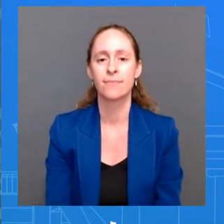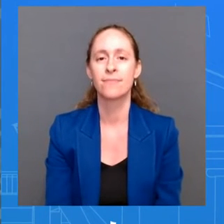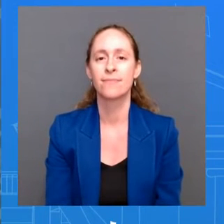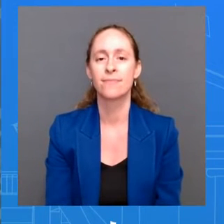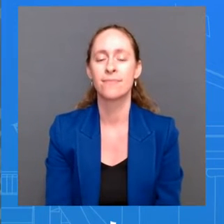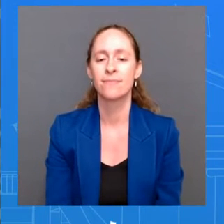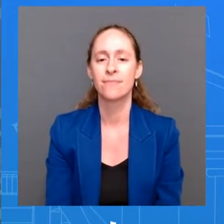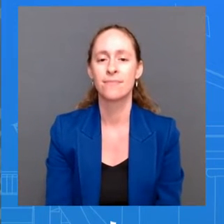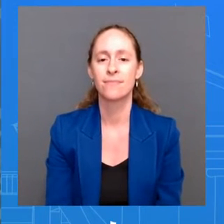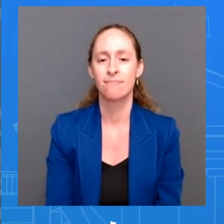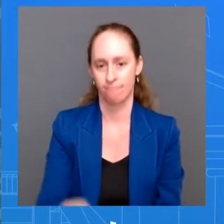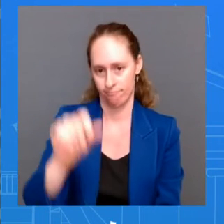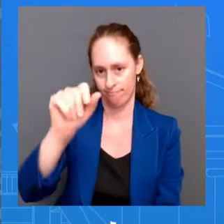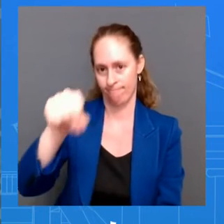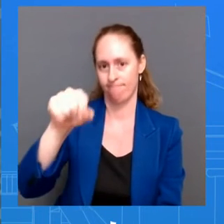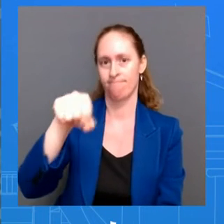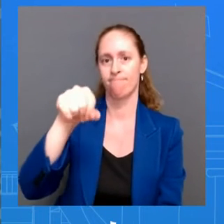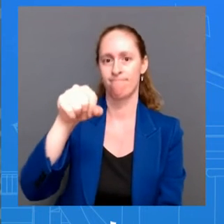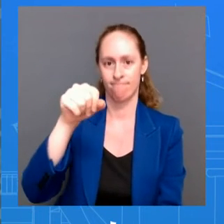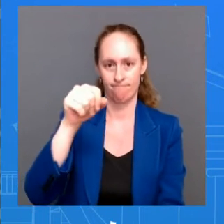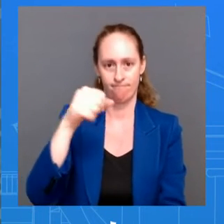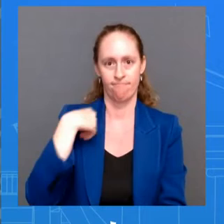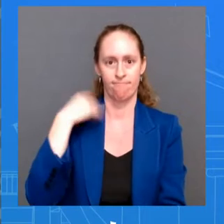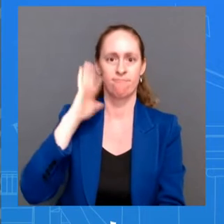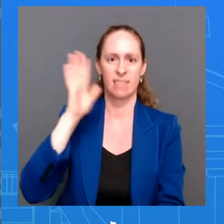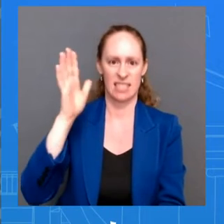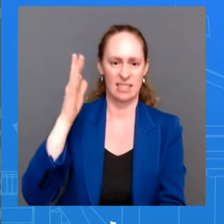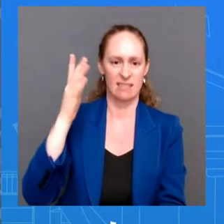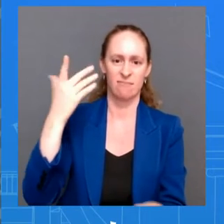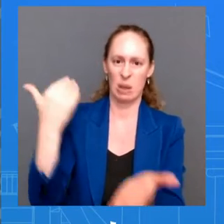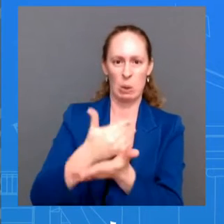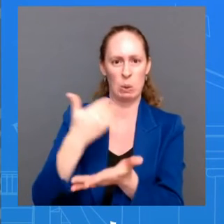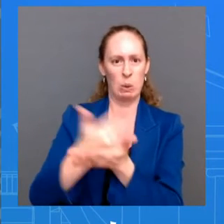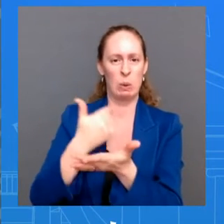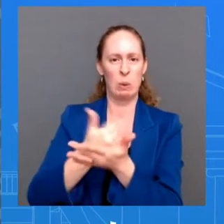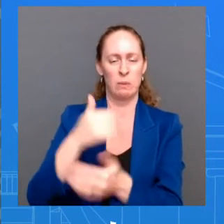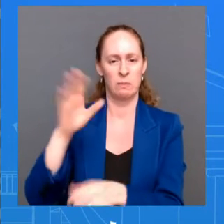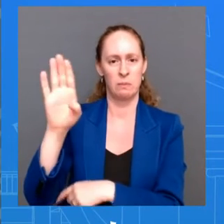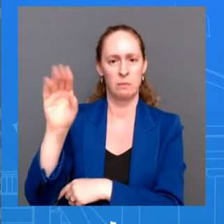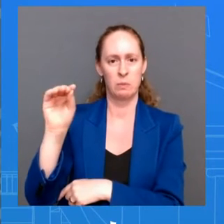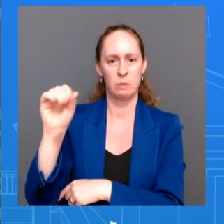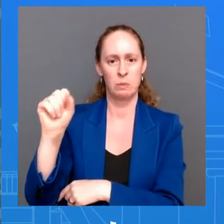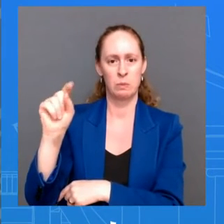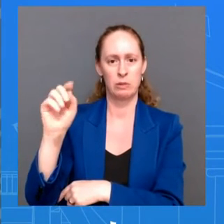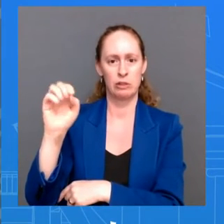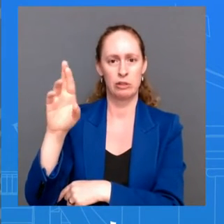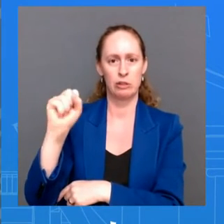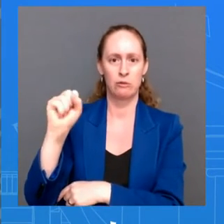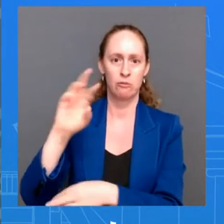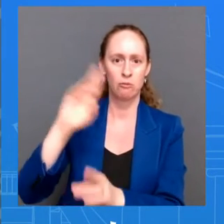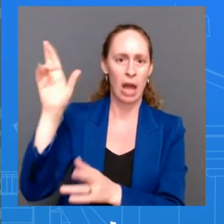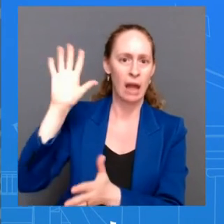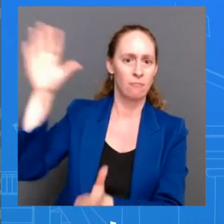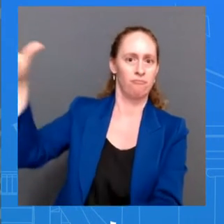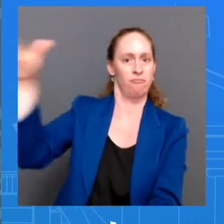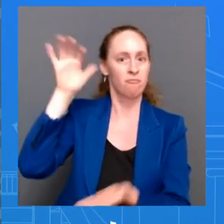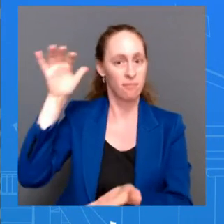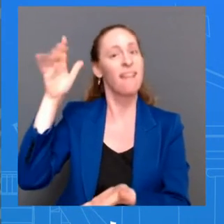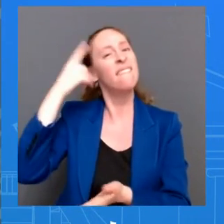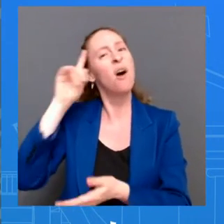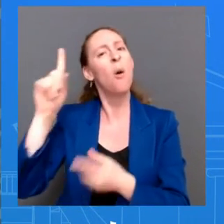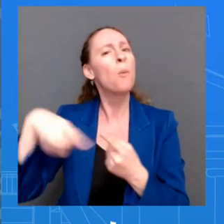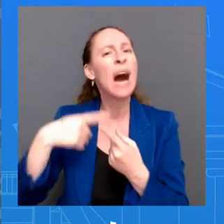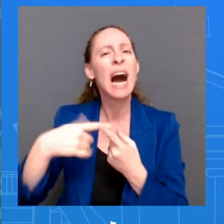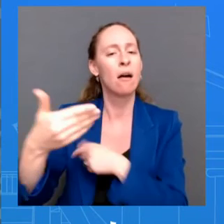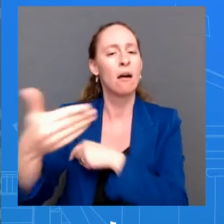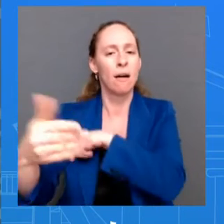boosters, candidate for potential use in the fall and winter. This contract announced follows a recommendation by the